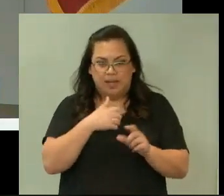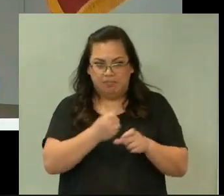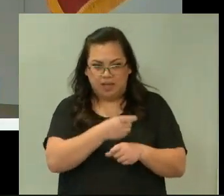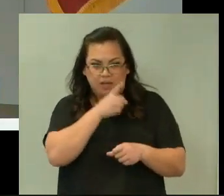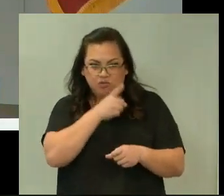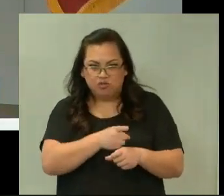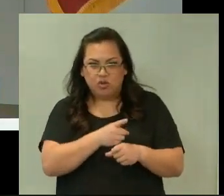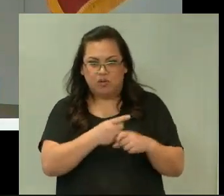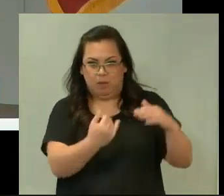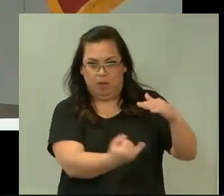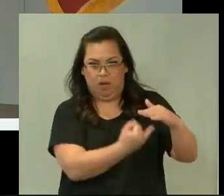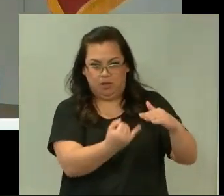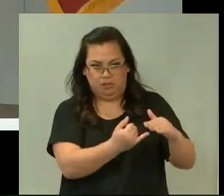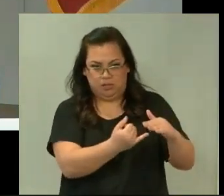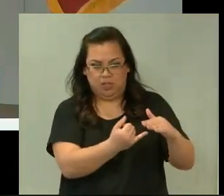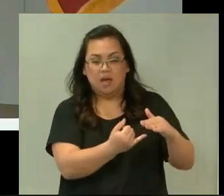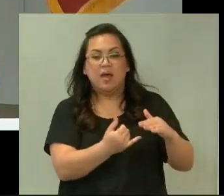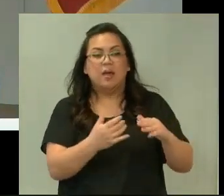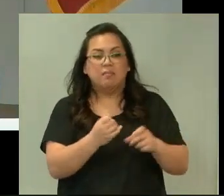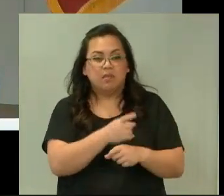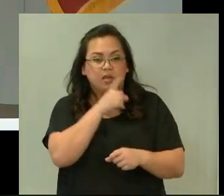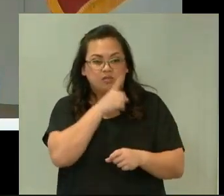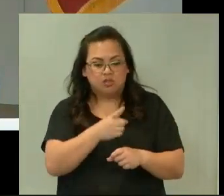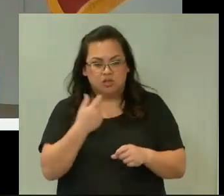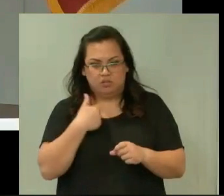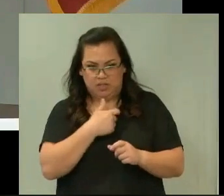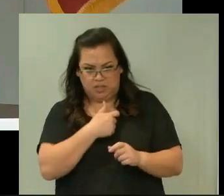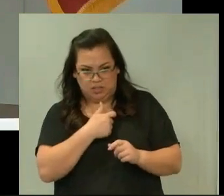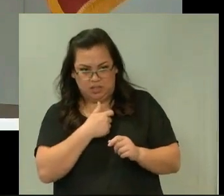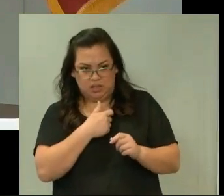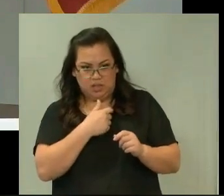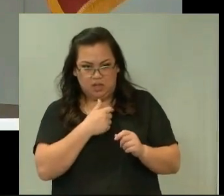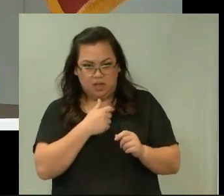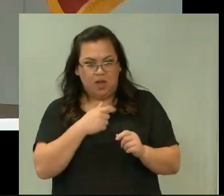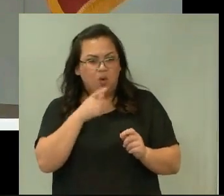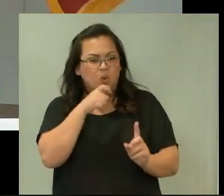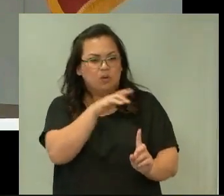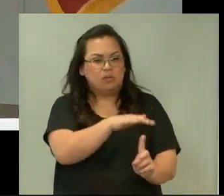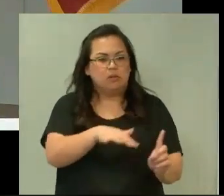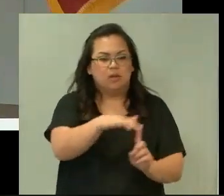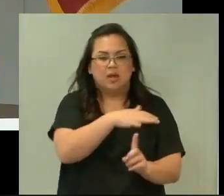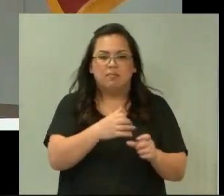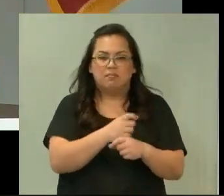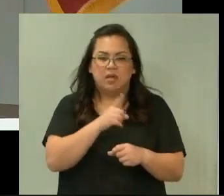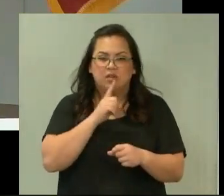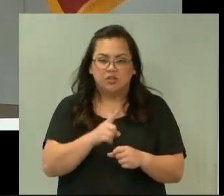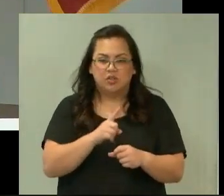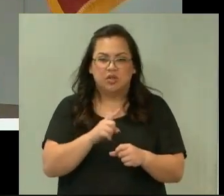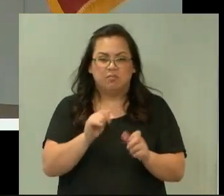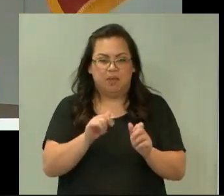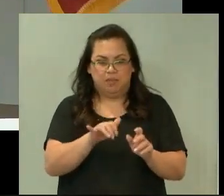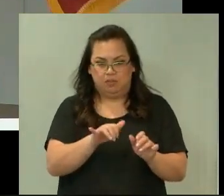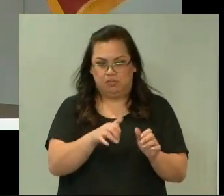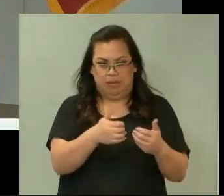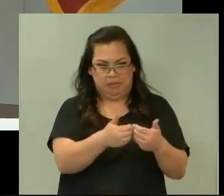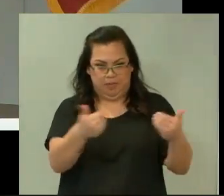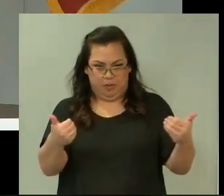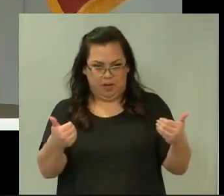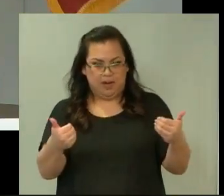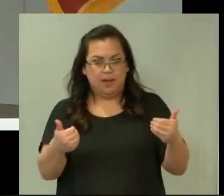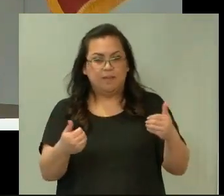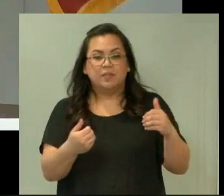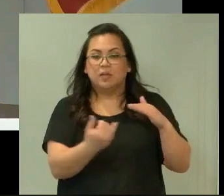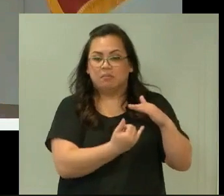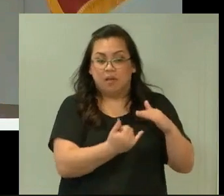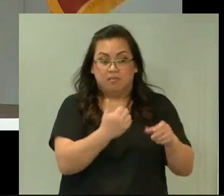they're isolated. We can ensure that we identify their contacts, and we can ensure that those contacts stay in quarantine so they don't